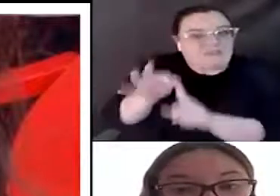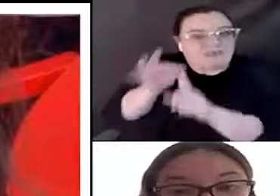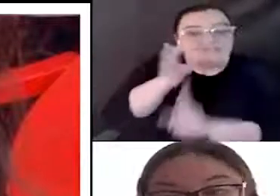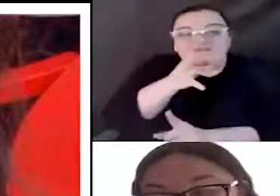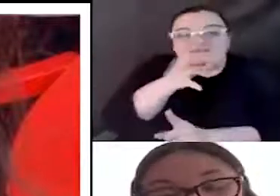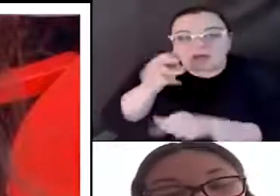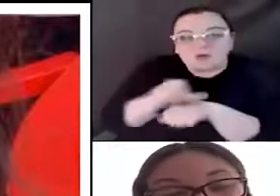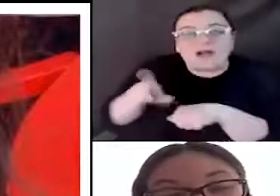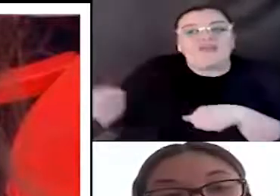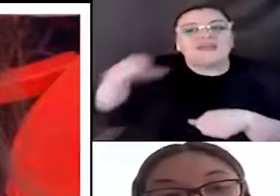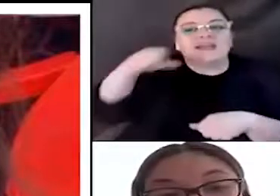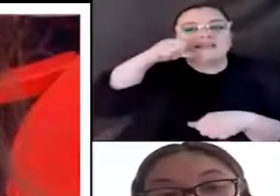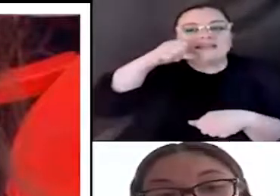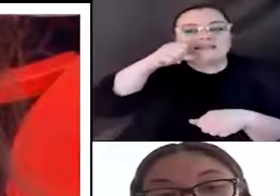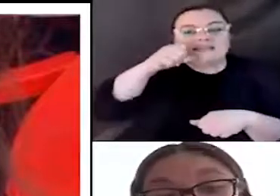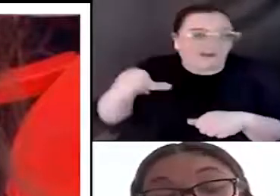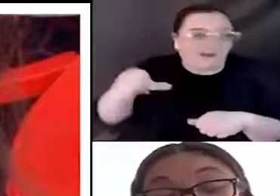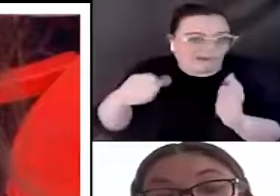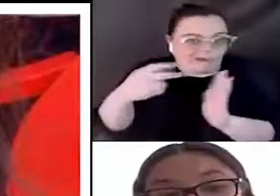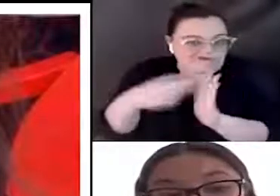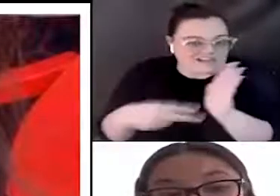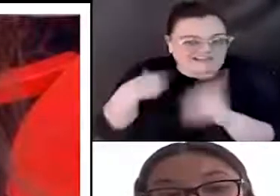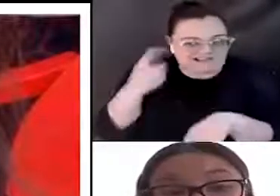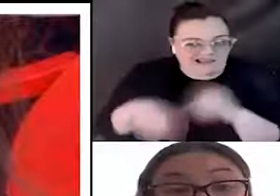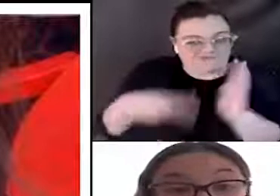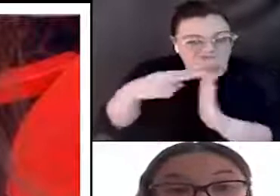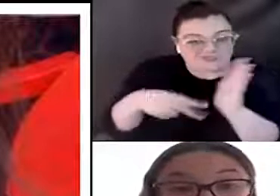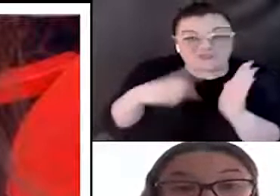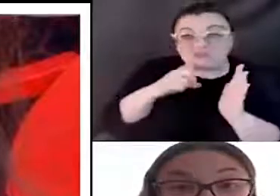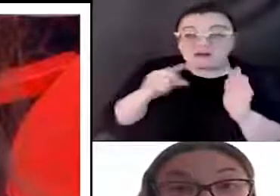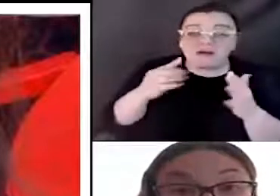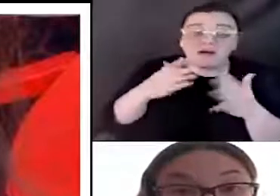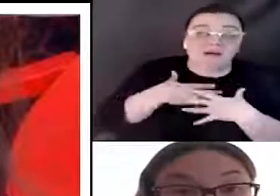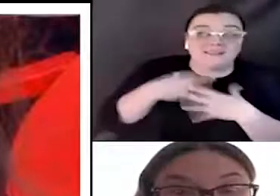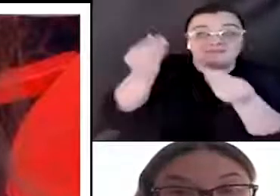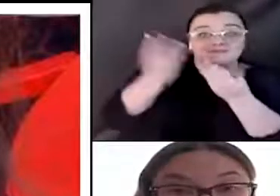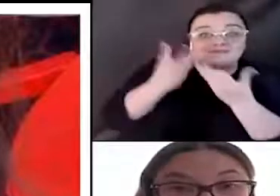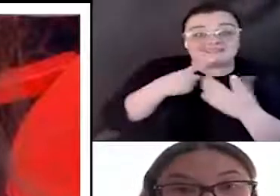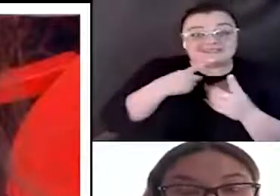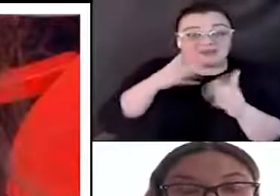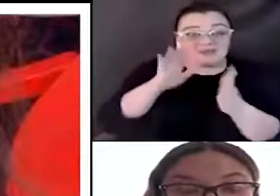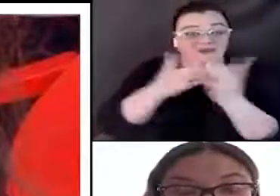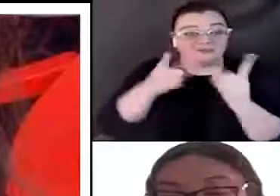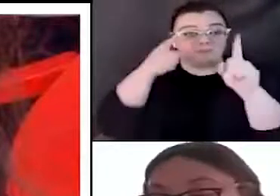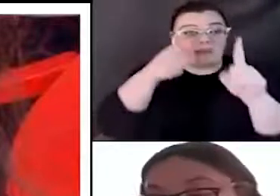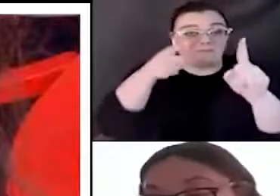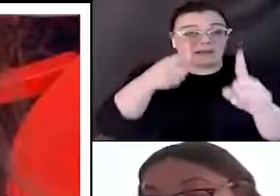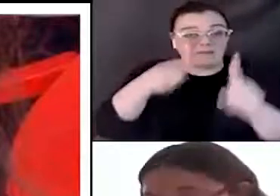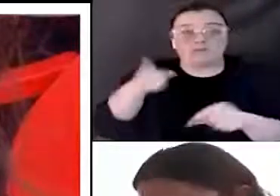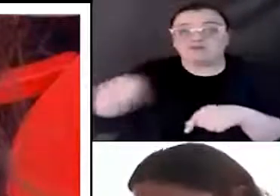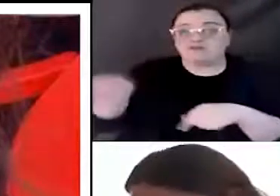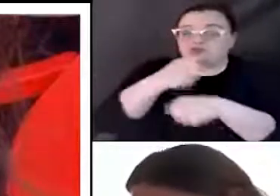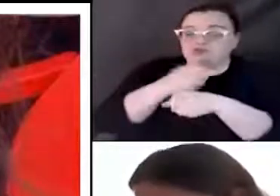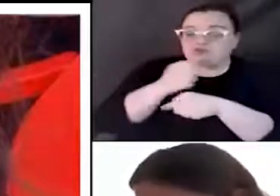intellectually educated. And they said that they made comment to us saying that these books were straight to the point, that you guys created